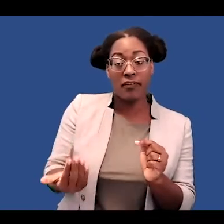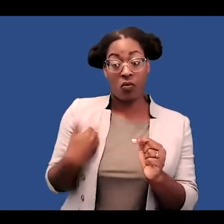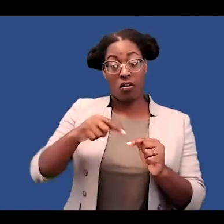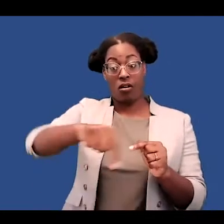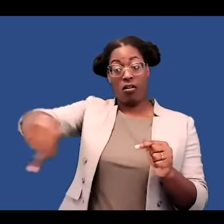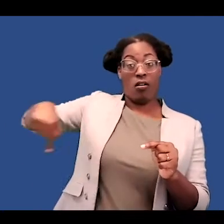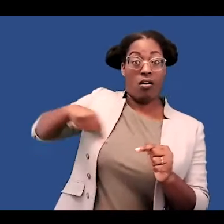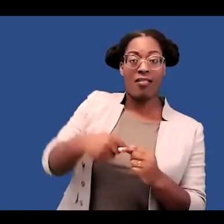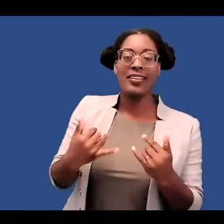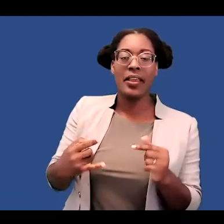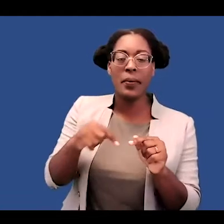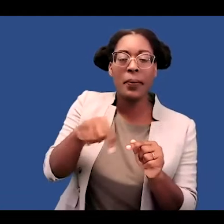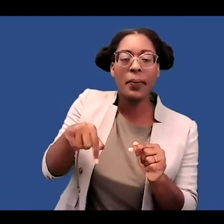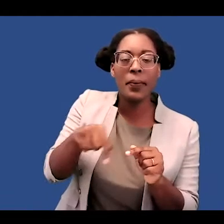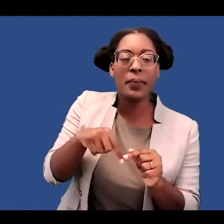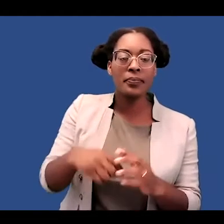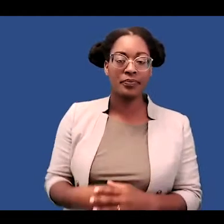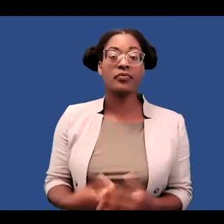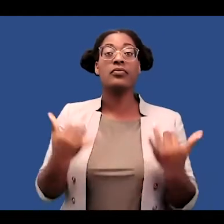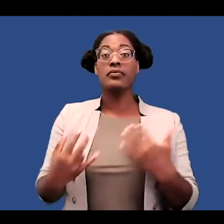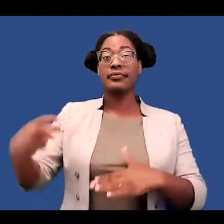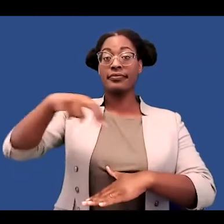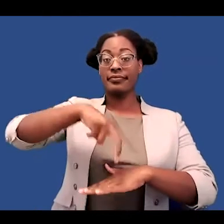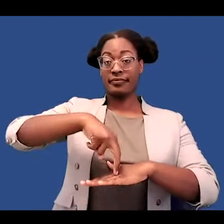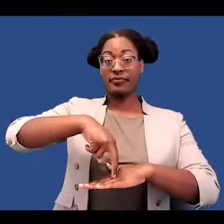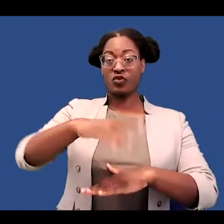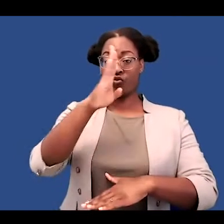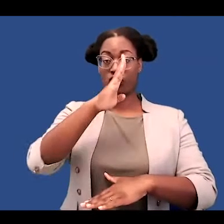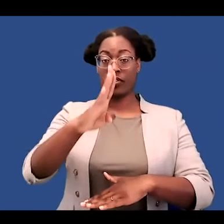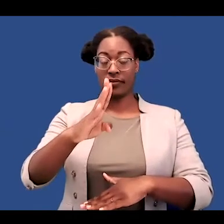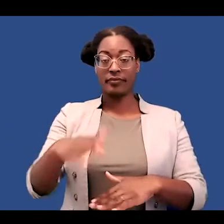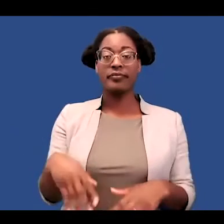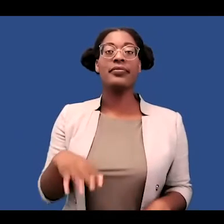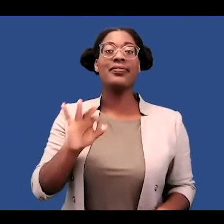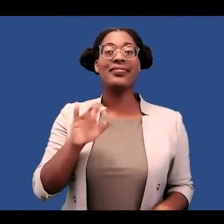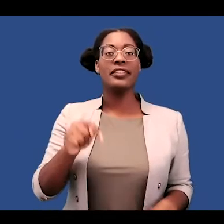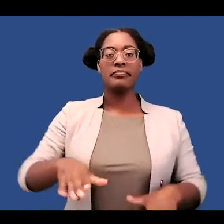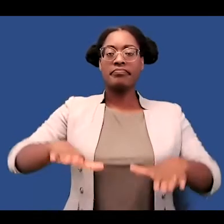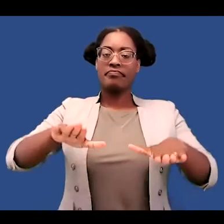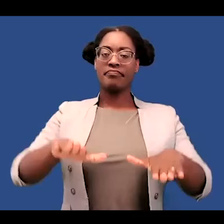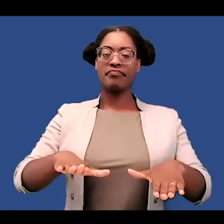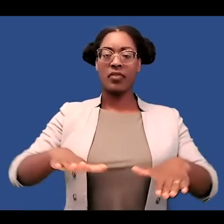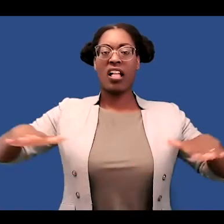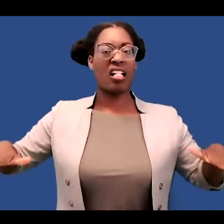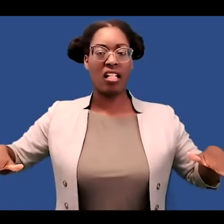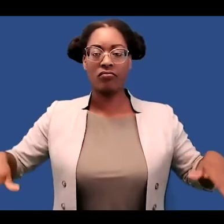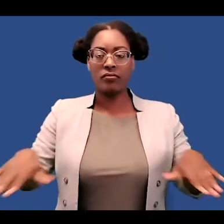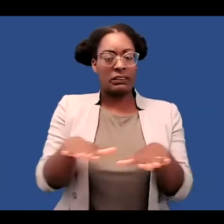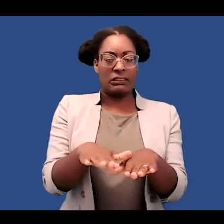be the same by standing up nice and straight, stepping your feet apart about hip distance, keeping your hands on your hips for some